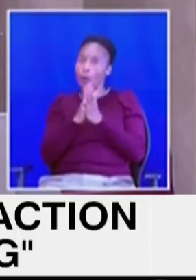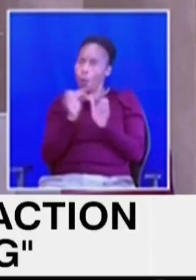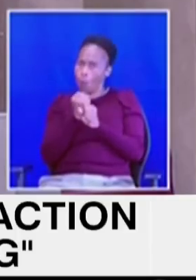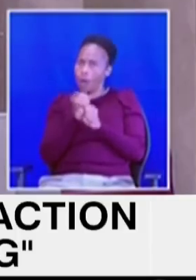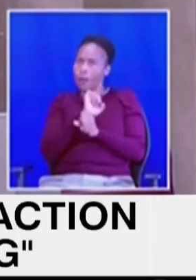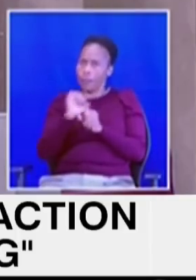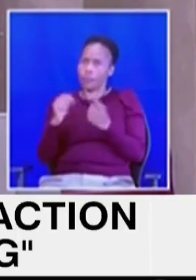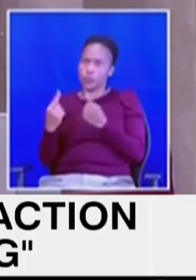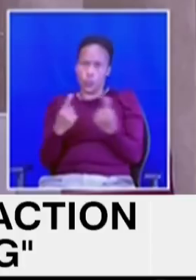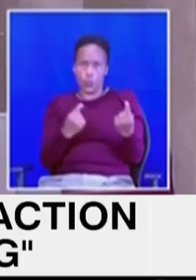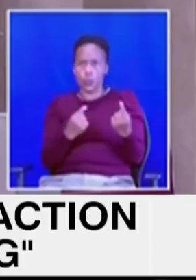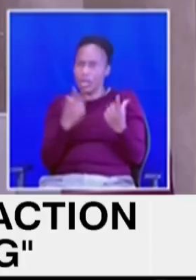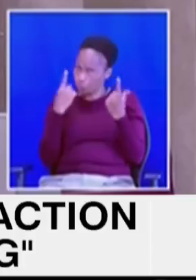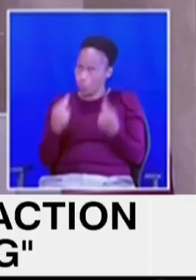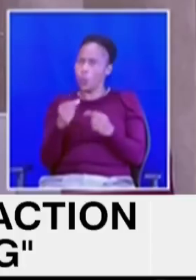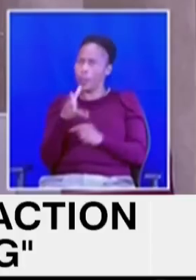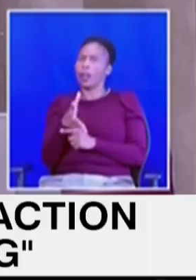so.